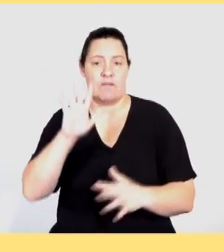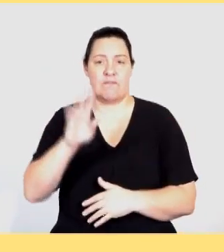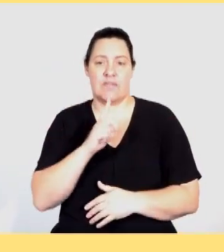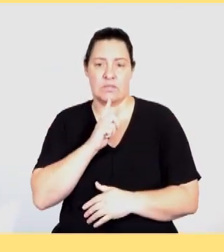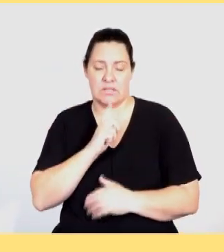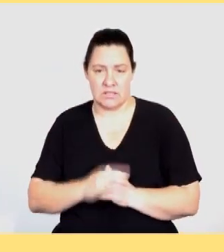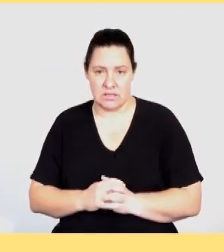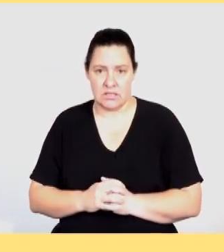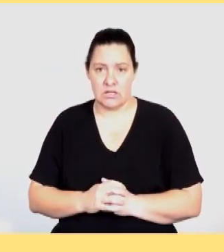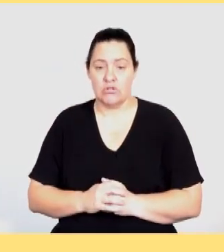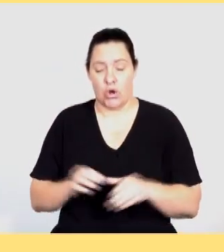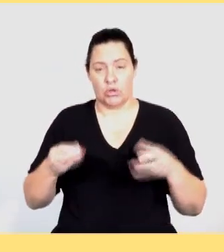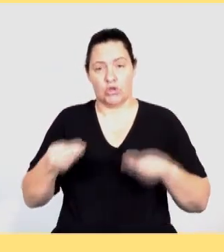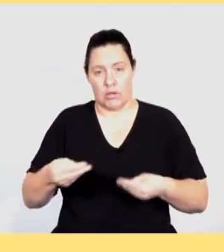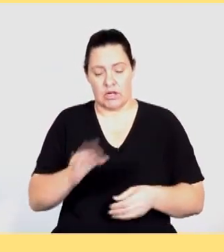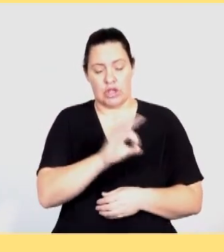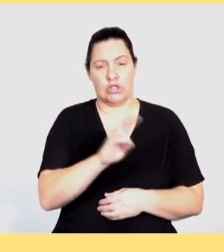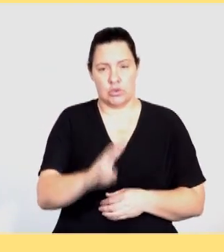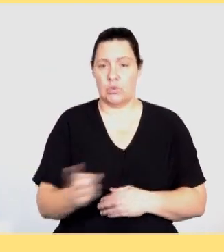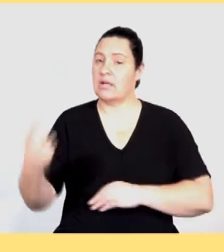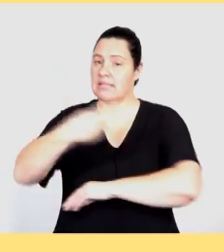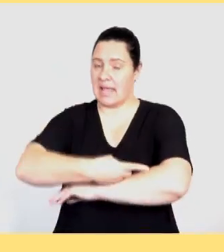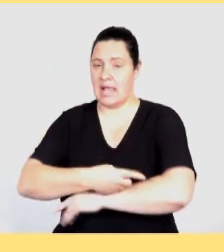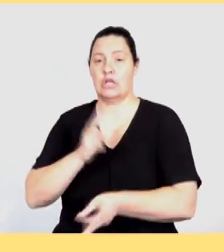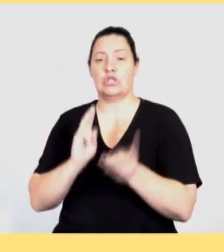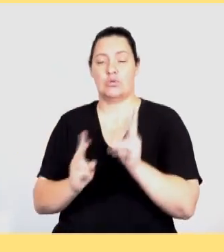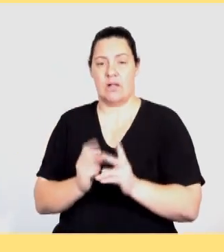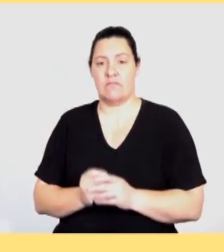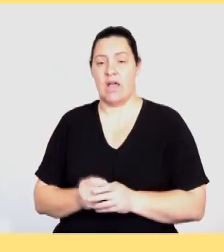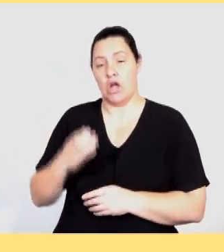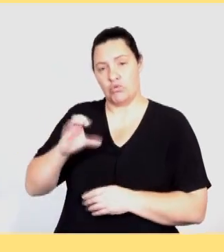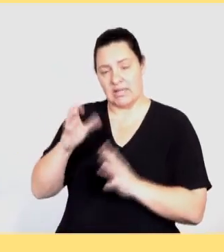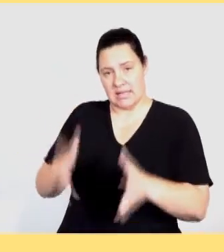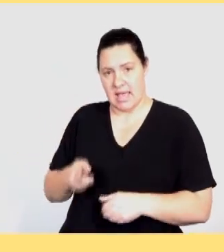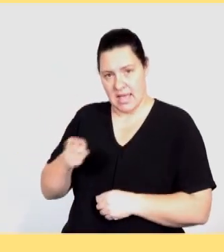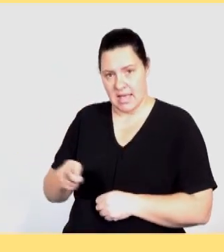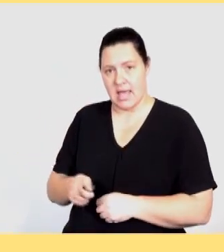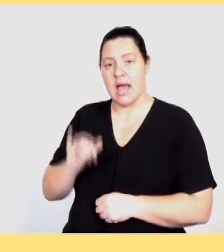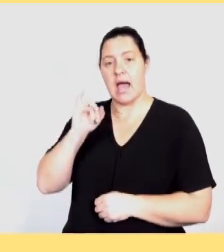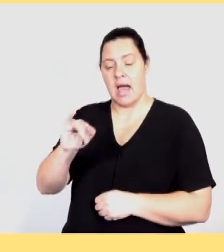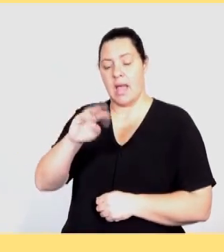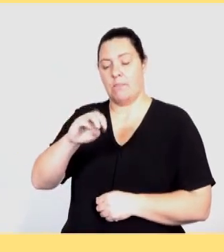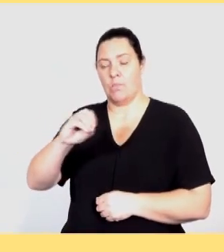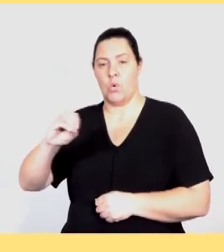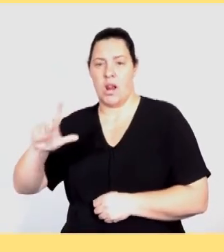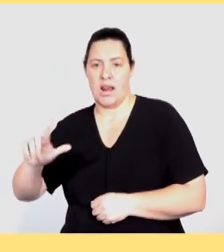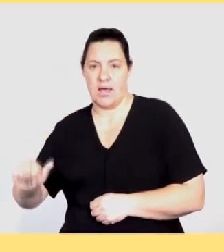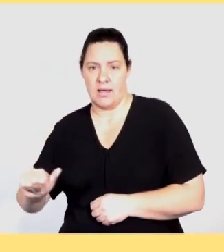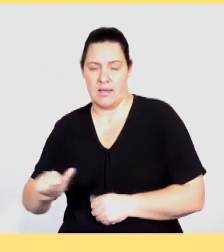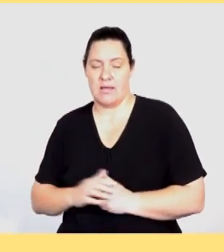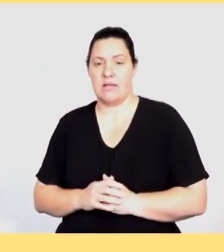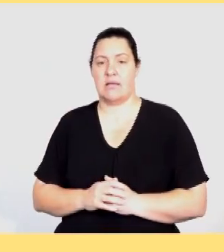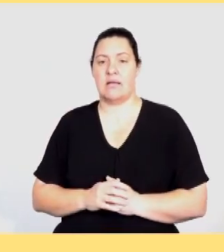5,000. So document number 32, day on the 12th, the creditor, it is I.